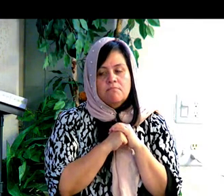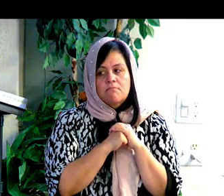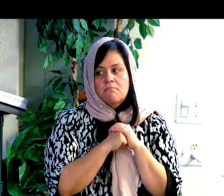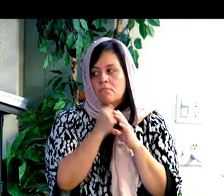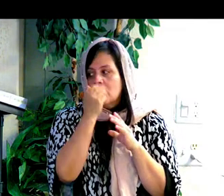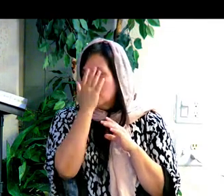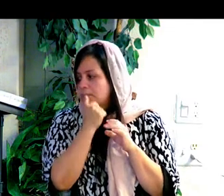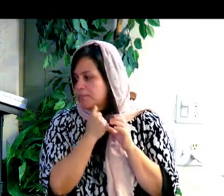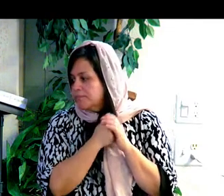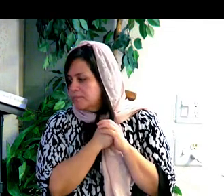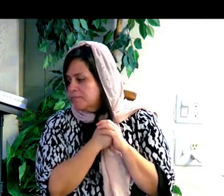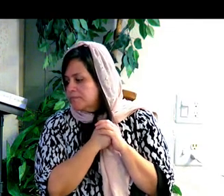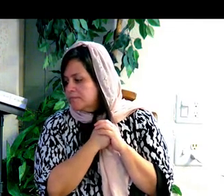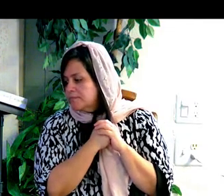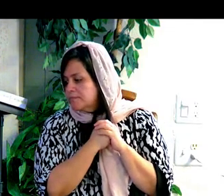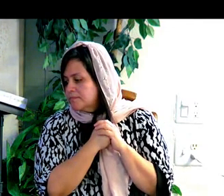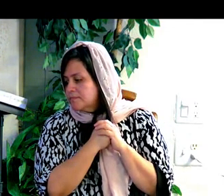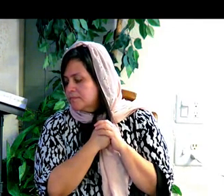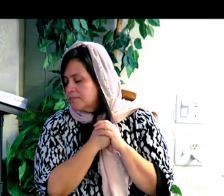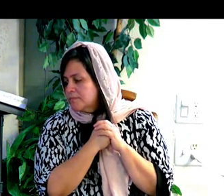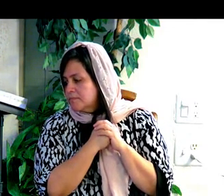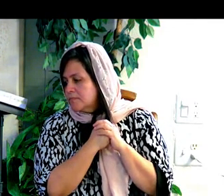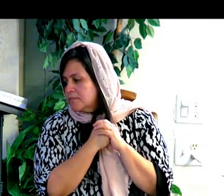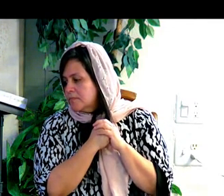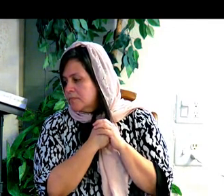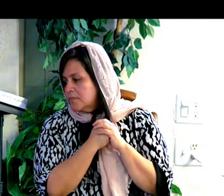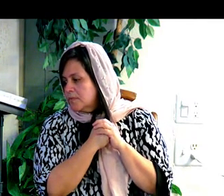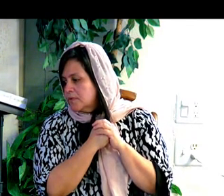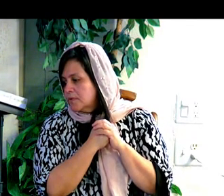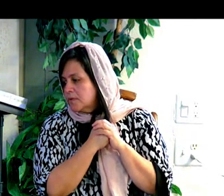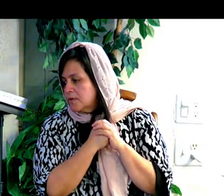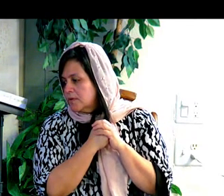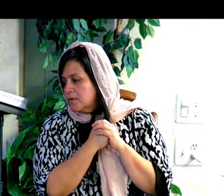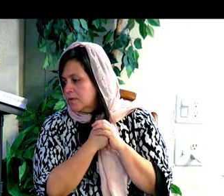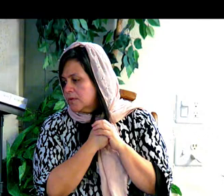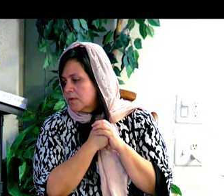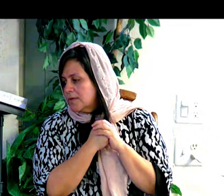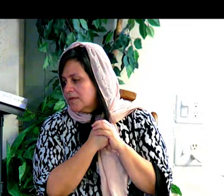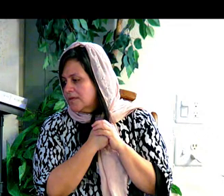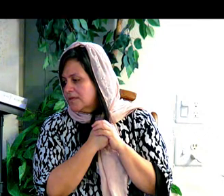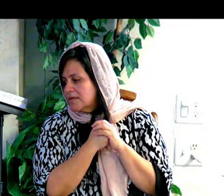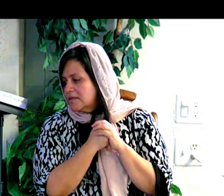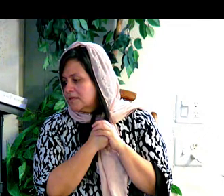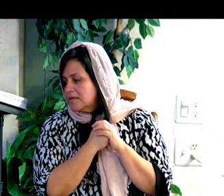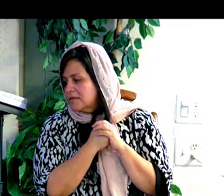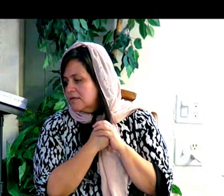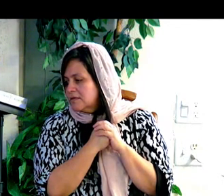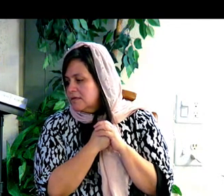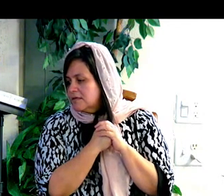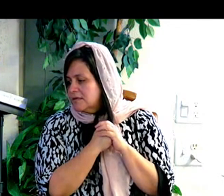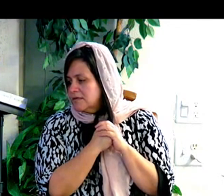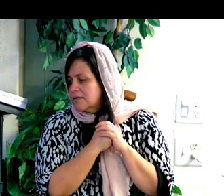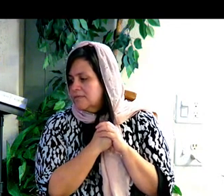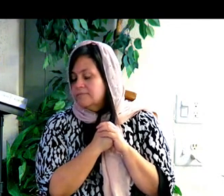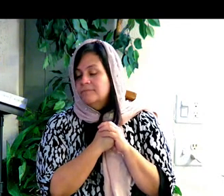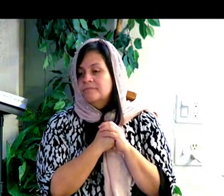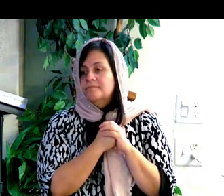this is where the threshing floor is what David purchased from,